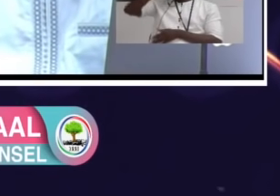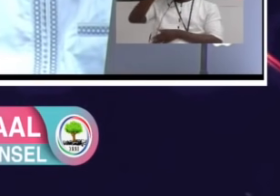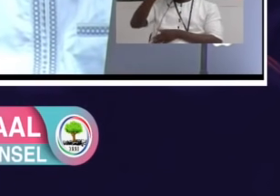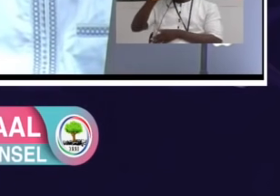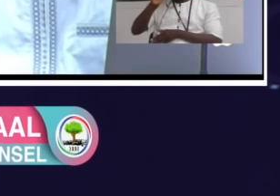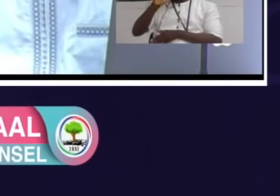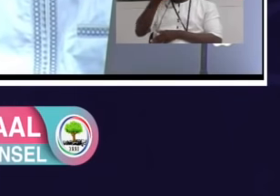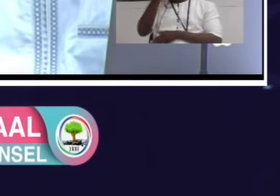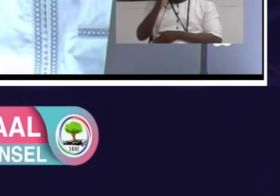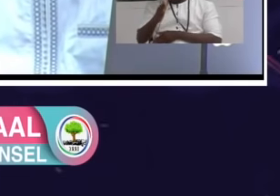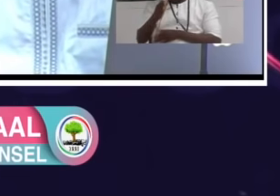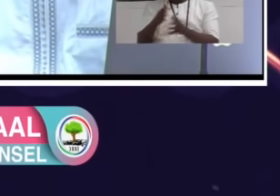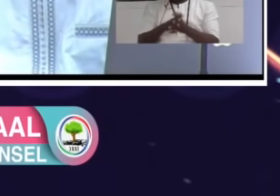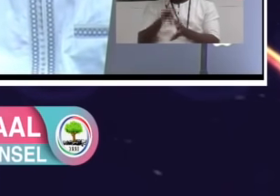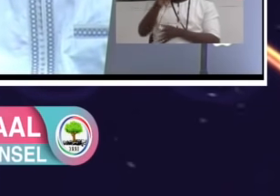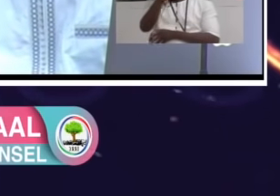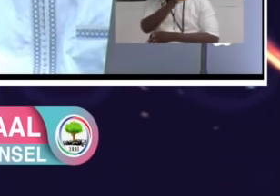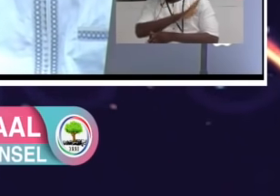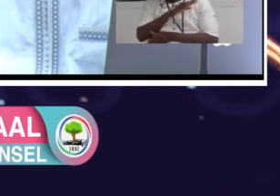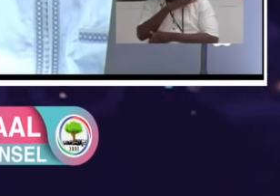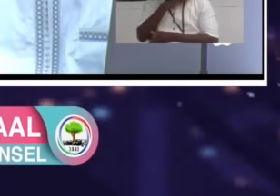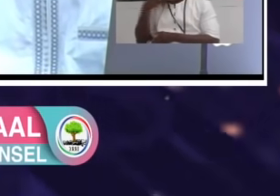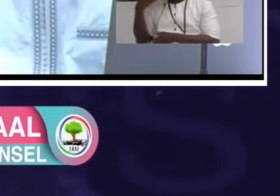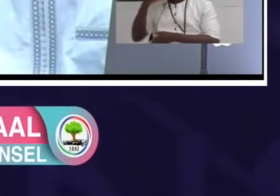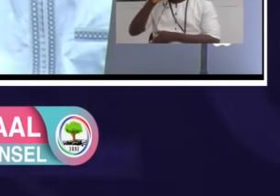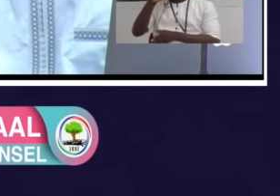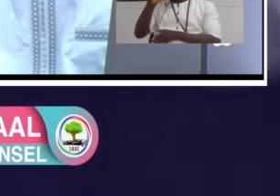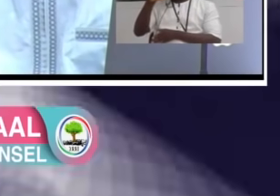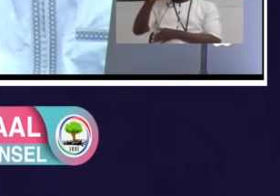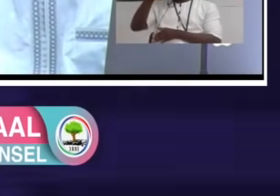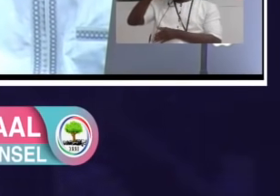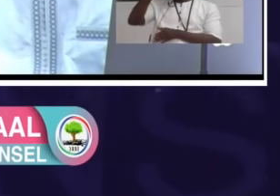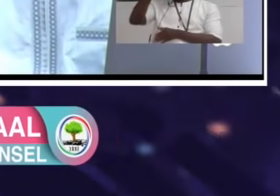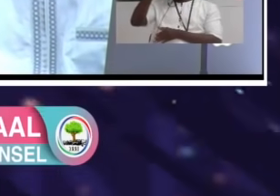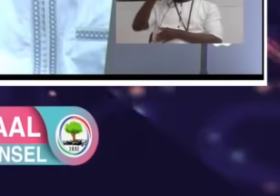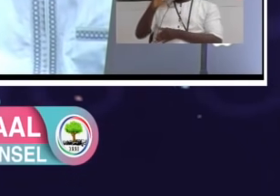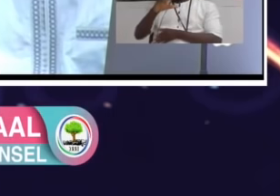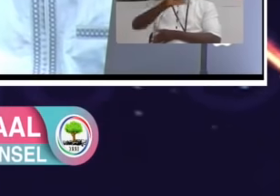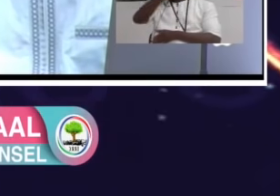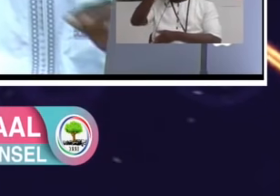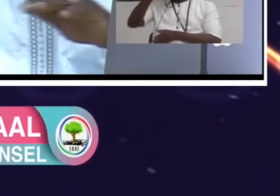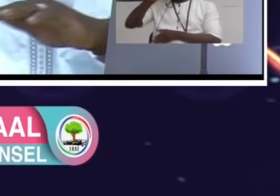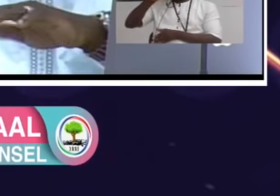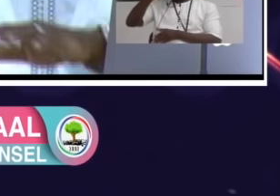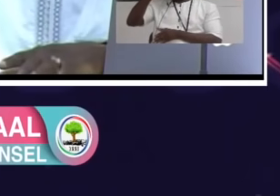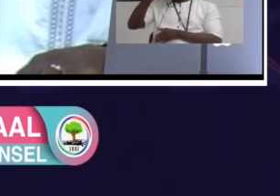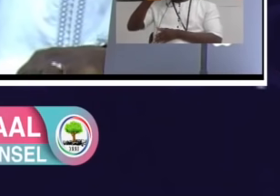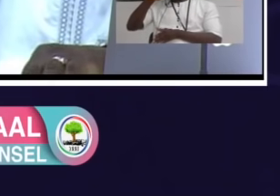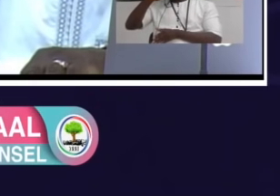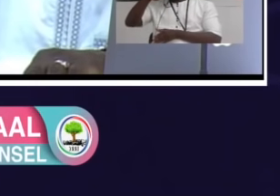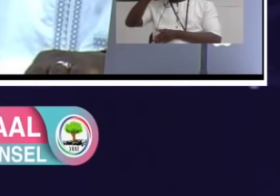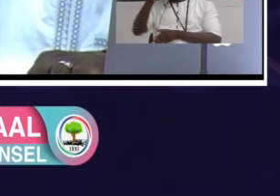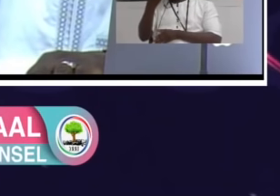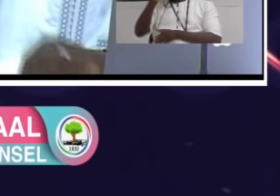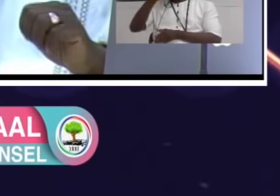true. You also killed Sol Ndaw and Mahawa Cham. Yena ray Sol Ndaw ak Mahawa Cham. Degala. It's true. And at this